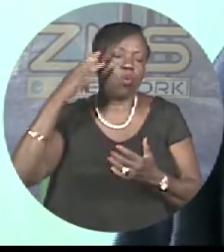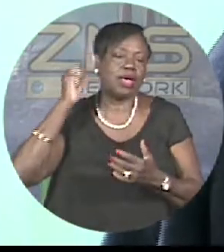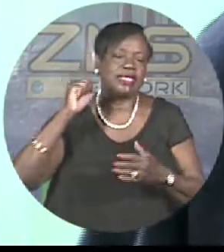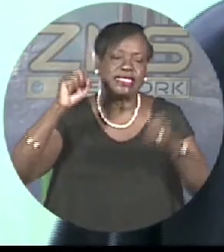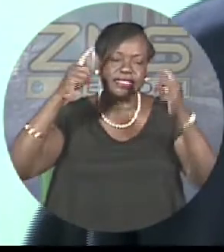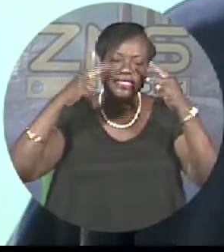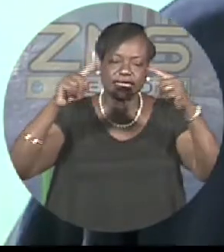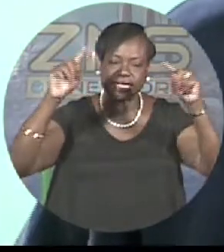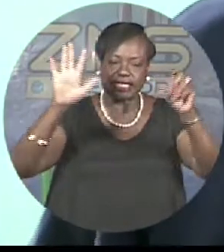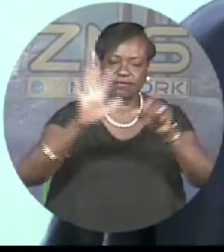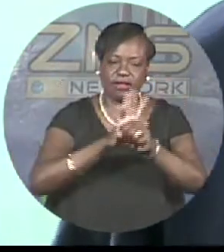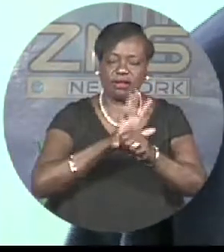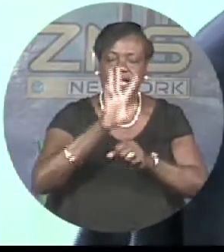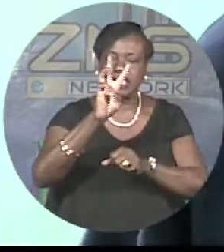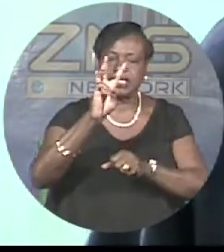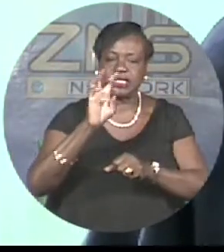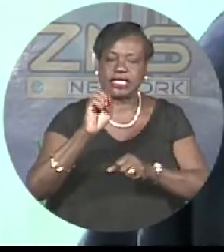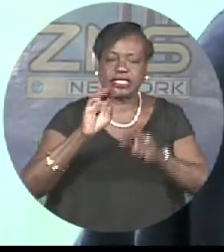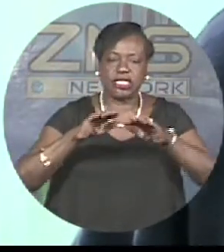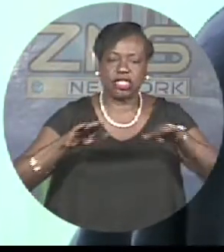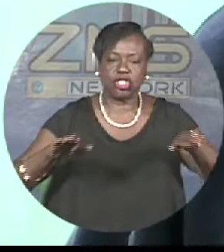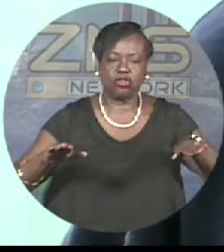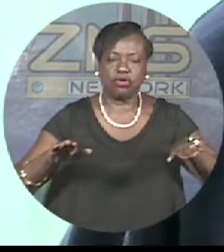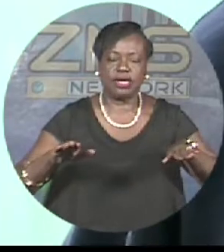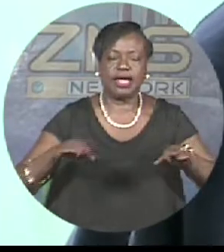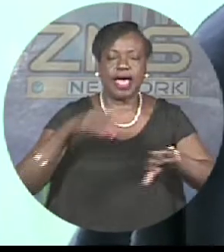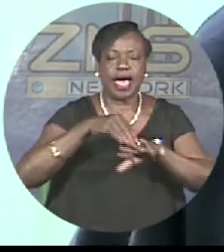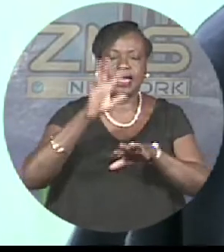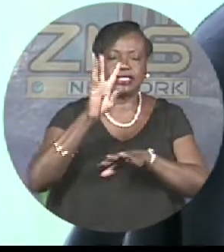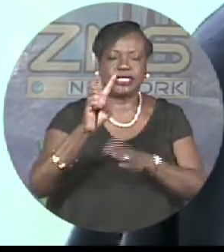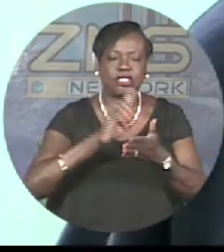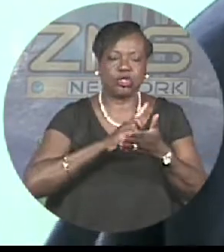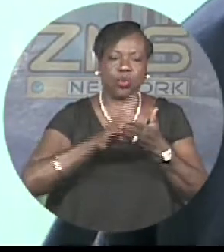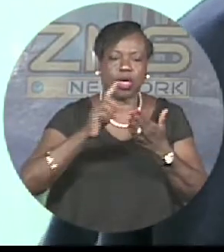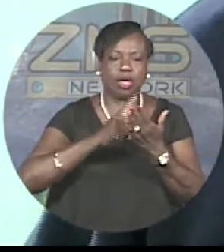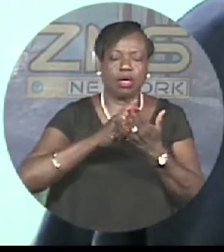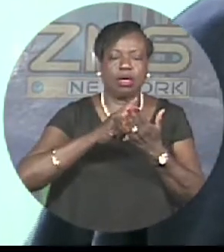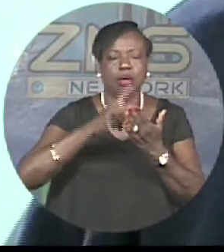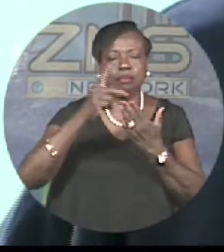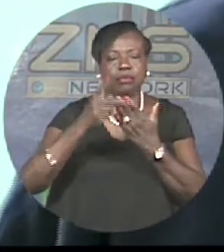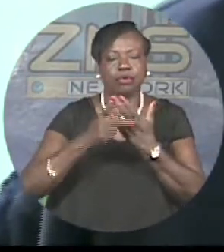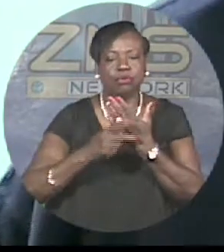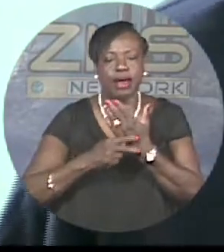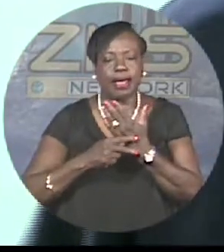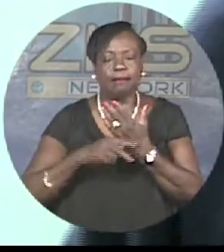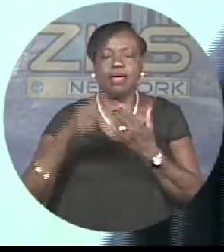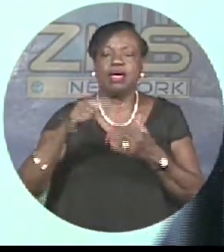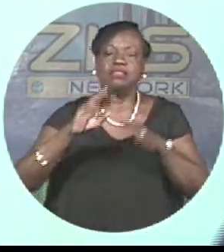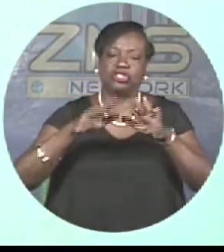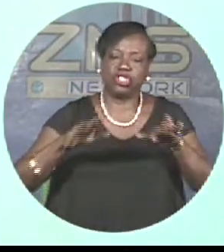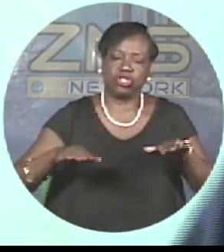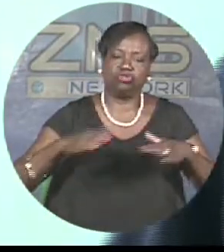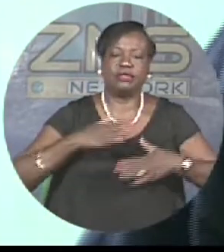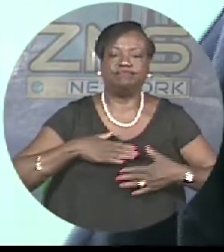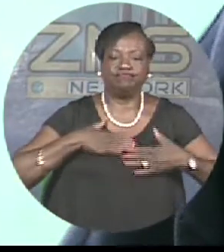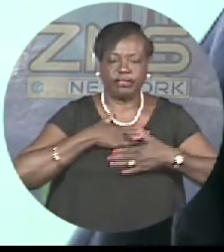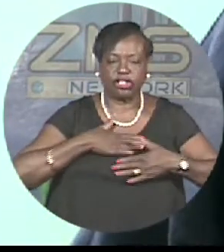60 kids out there, and it was a six-week program. The kids, they seemed to really enjoy it. They learned a